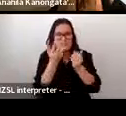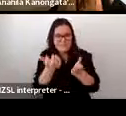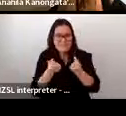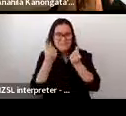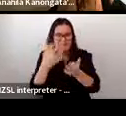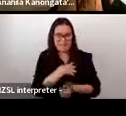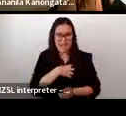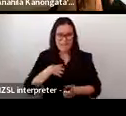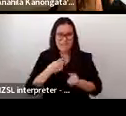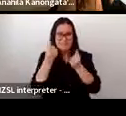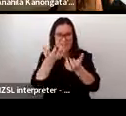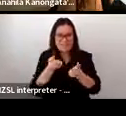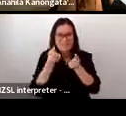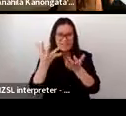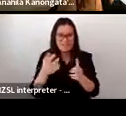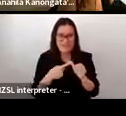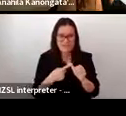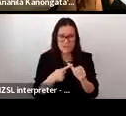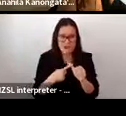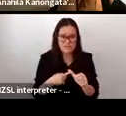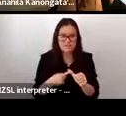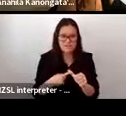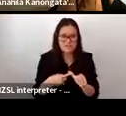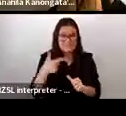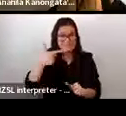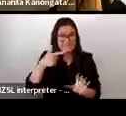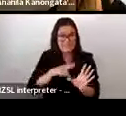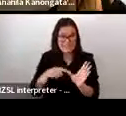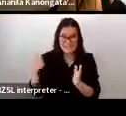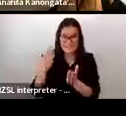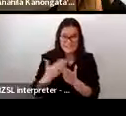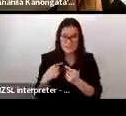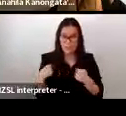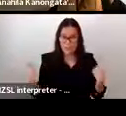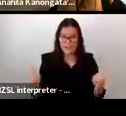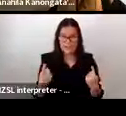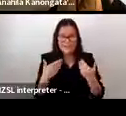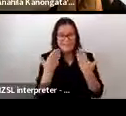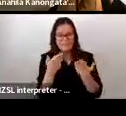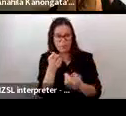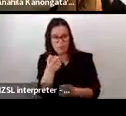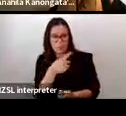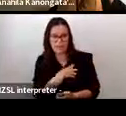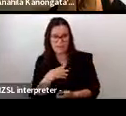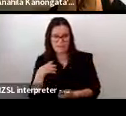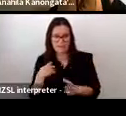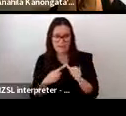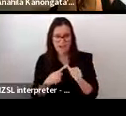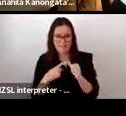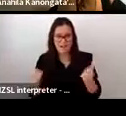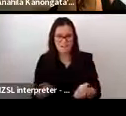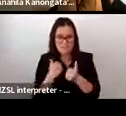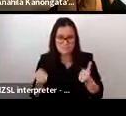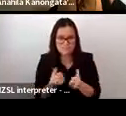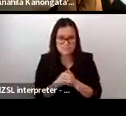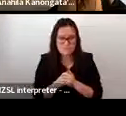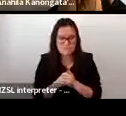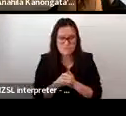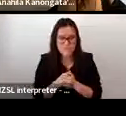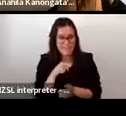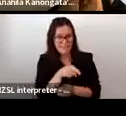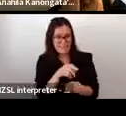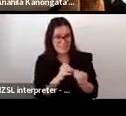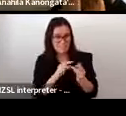relentlessly over the past 7 years in particular. This bill shows that the government really hasn't listened, and